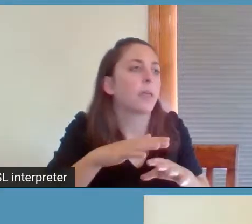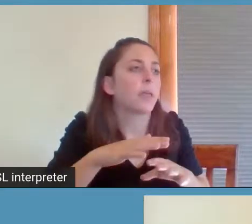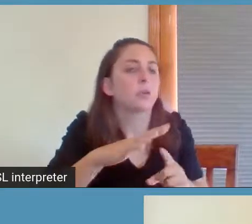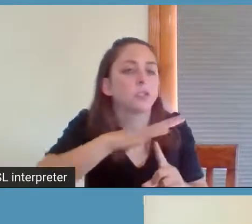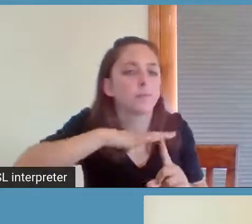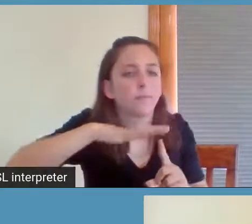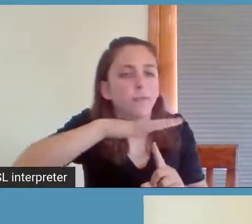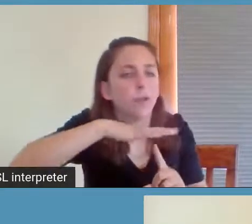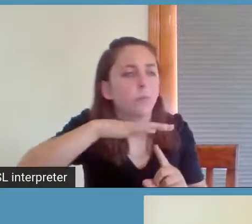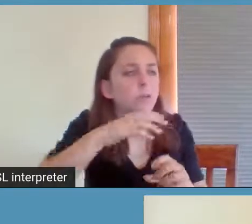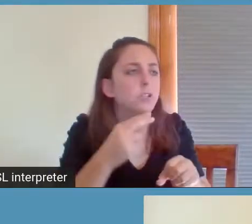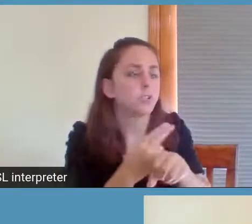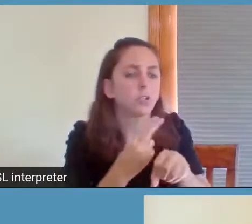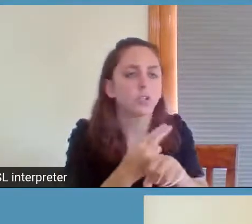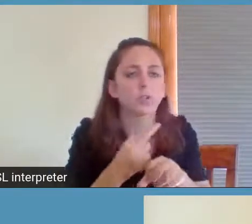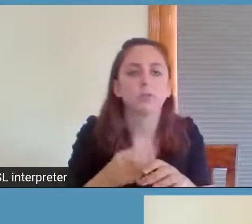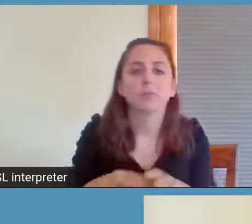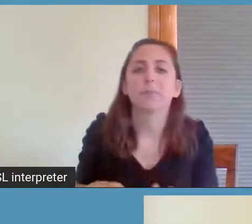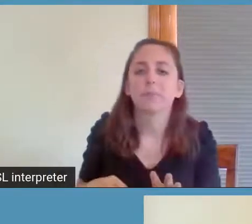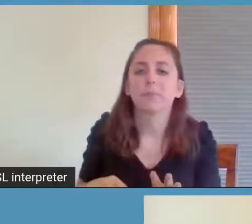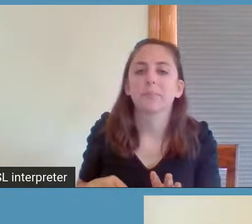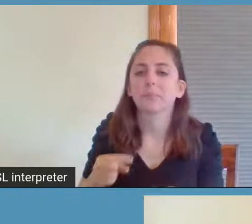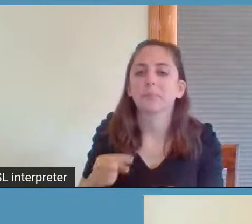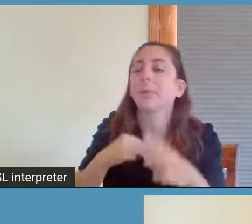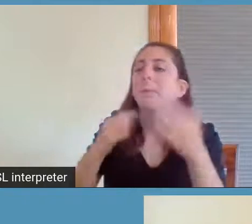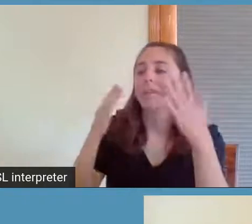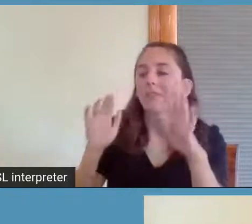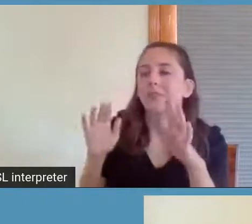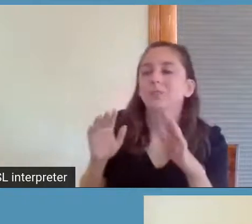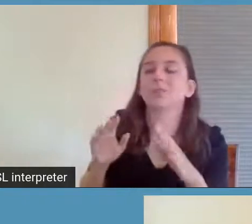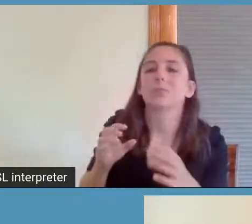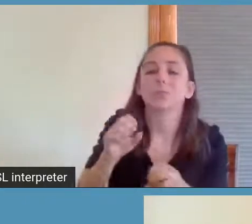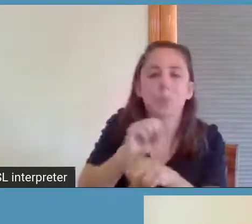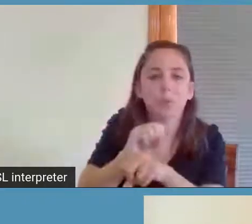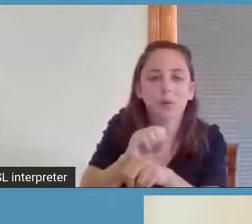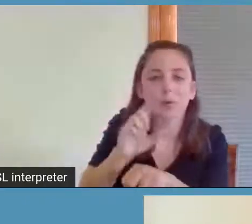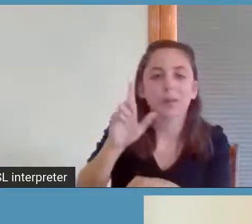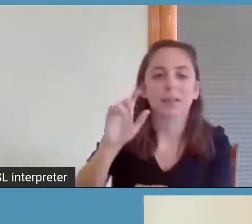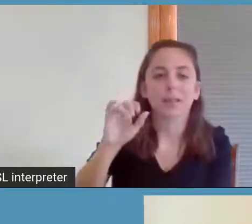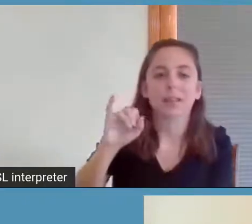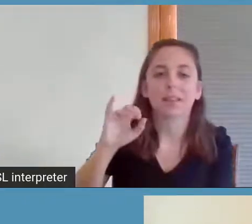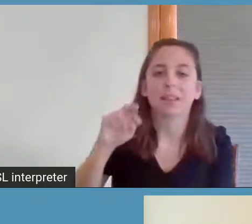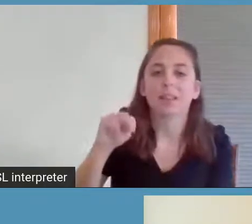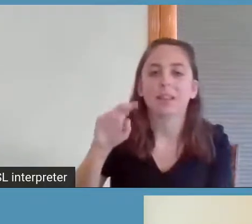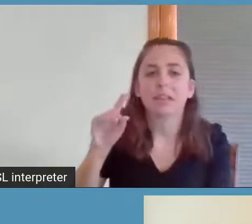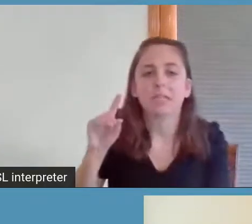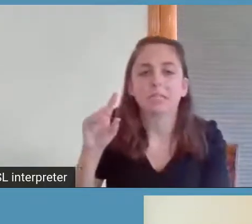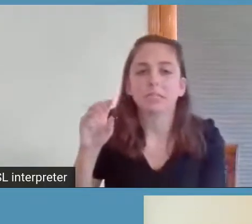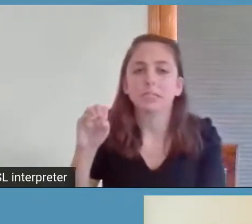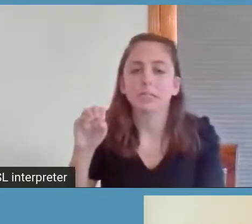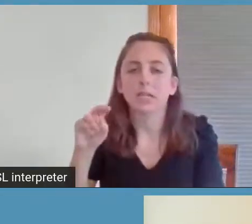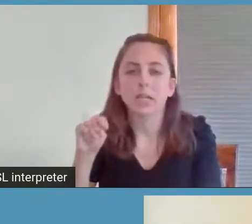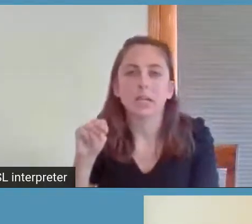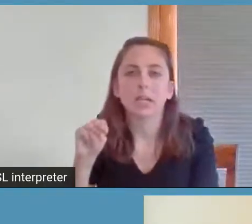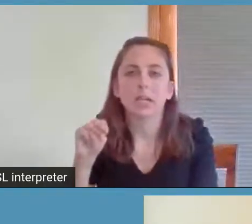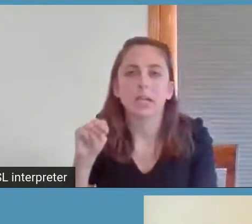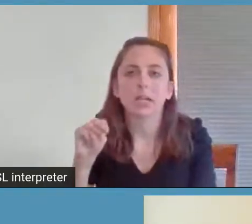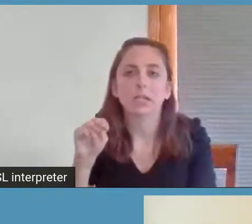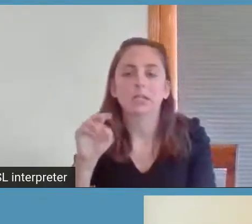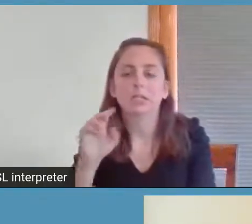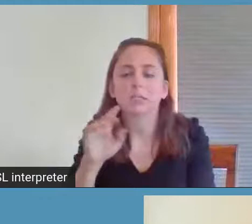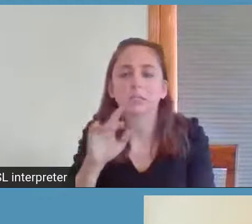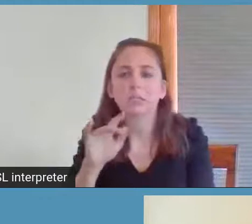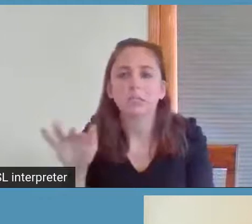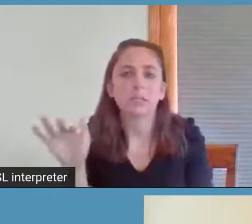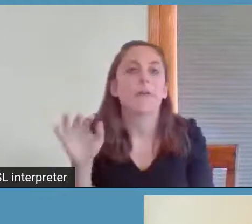think that's interesting. I did work with Linden Labs when they were local, and they're the ones that had you know, our